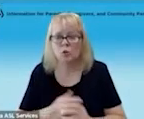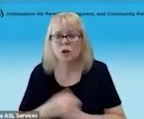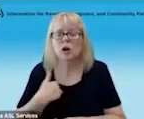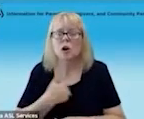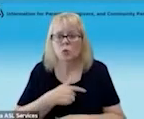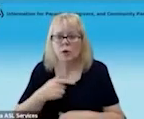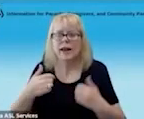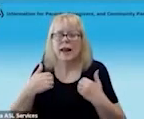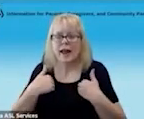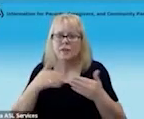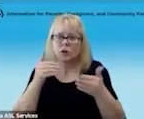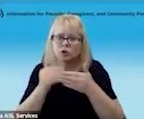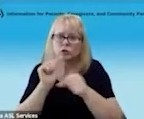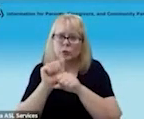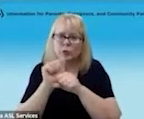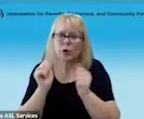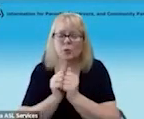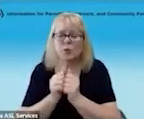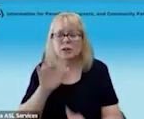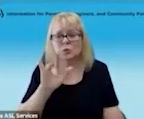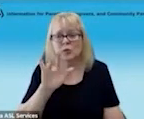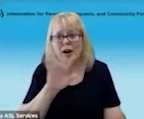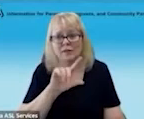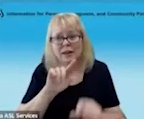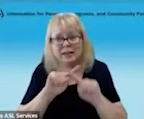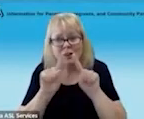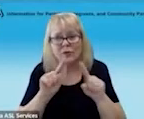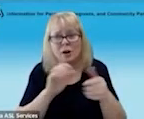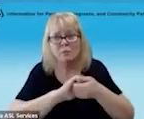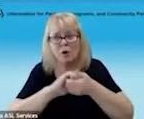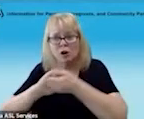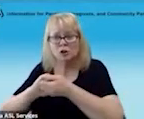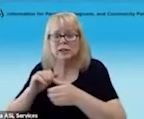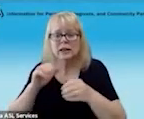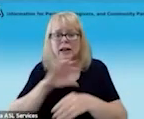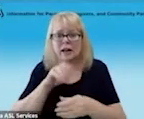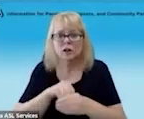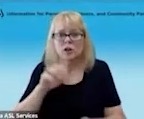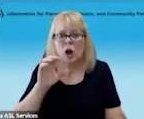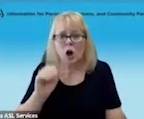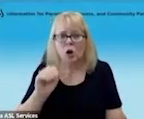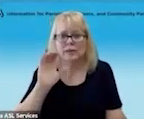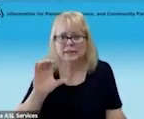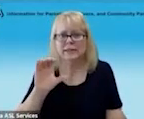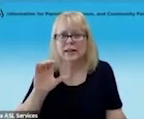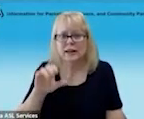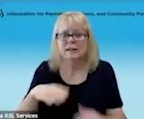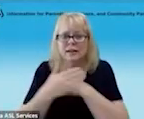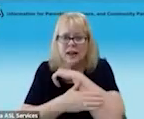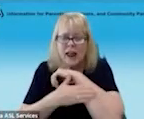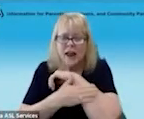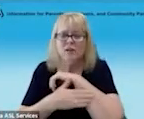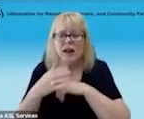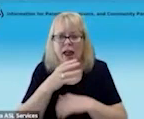to increase children vaccination. We know that this work cannot be done alone and cannot be done in silo. We